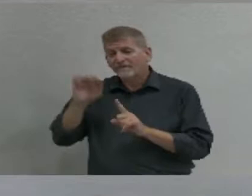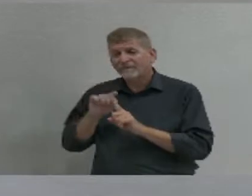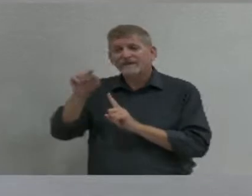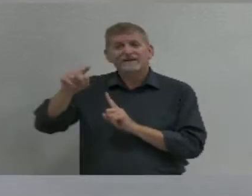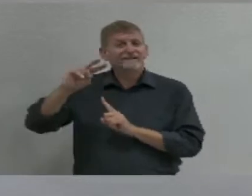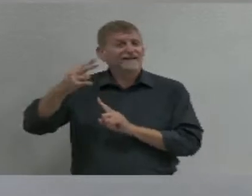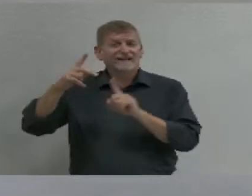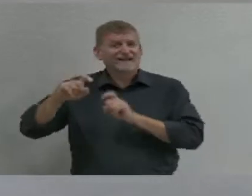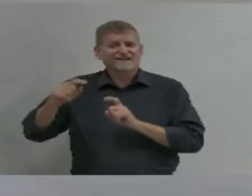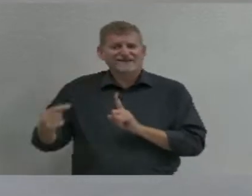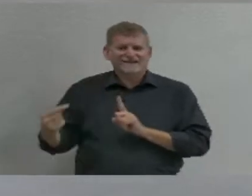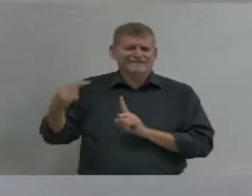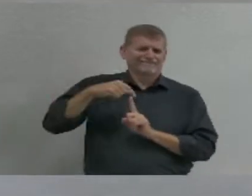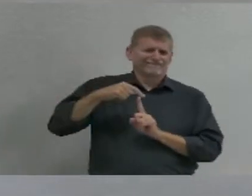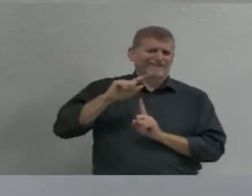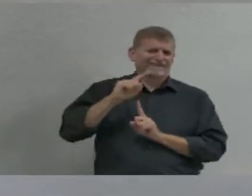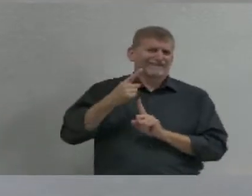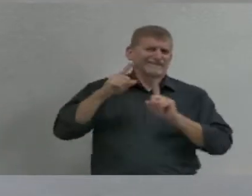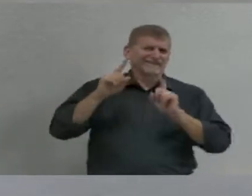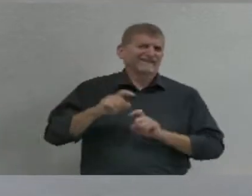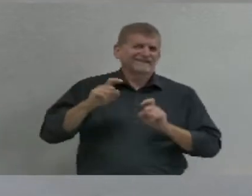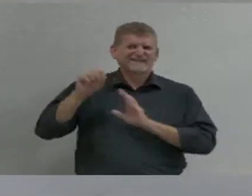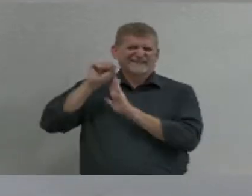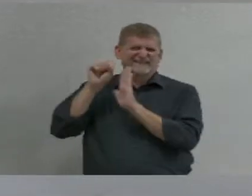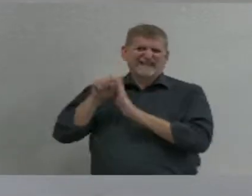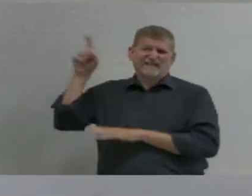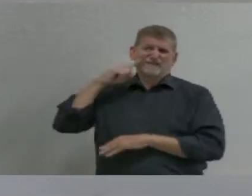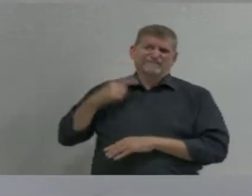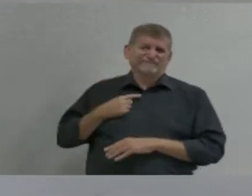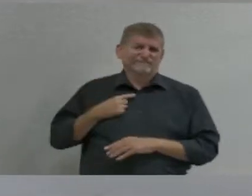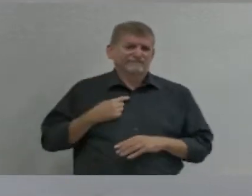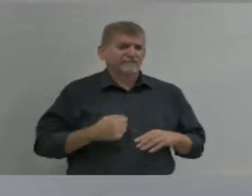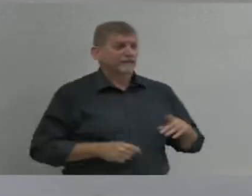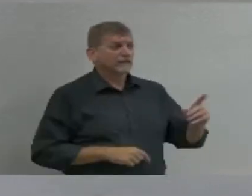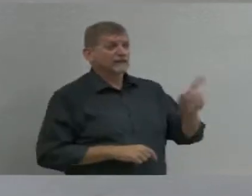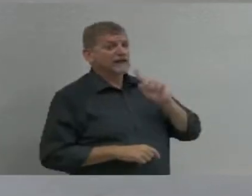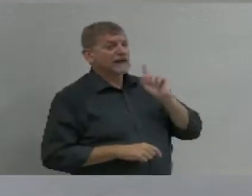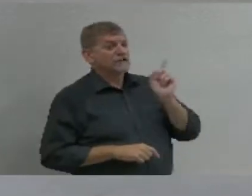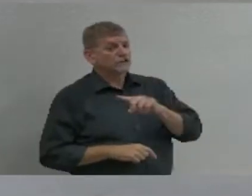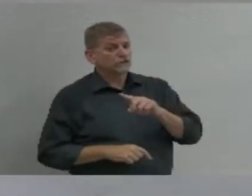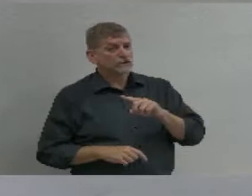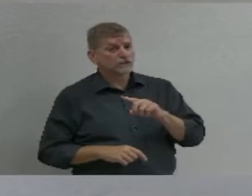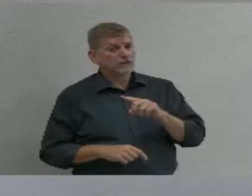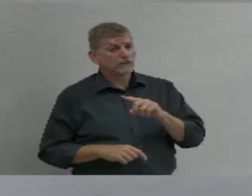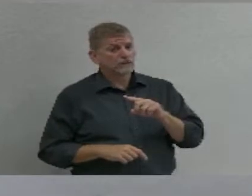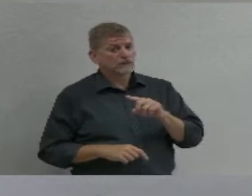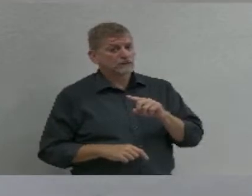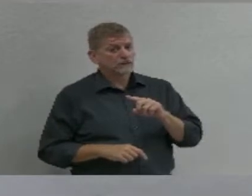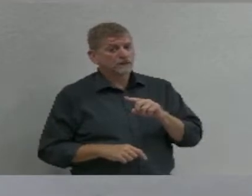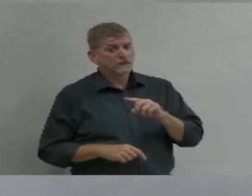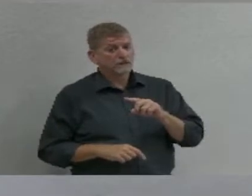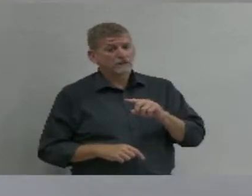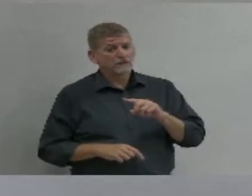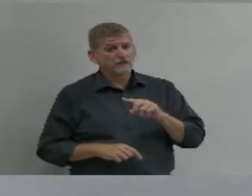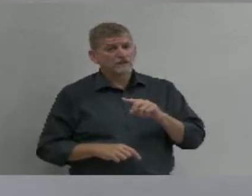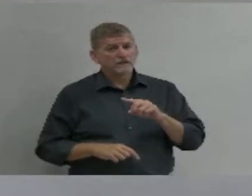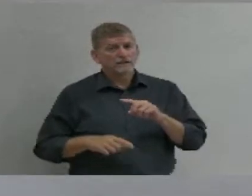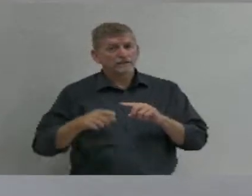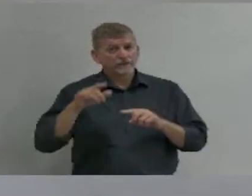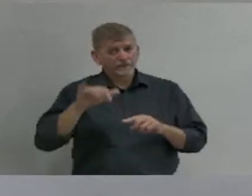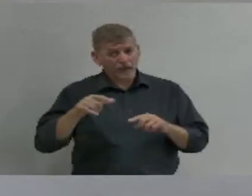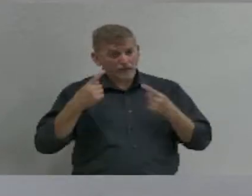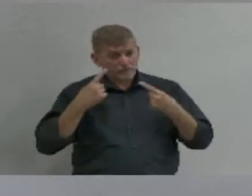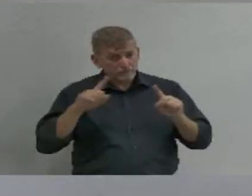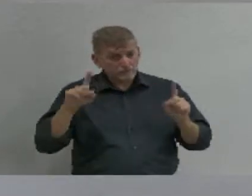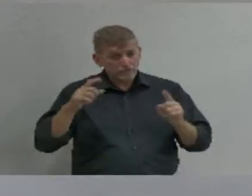that. Well, that kind of policy worked real well for Jimmy Johnson, the NASCAR driver, Matt Stafford, the football